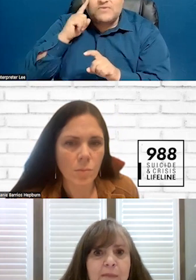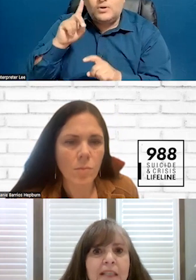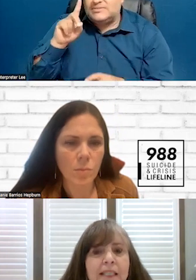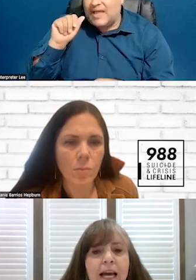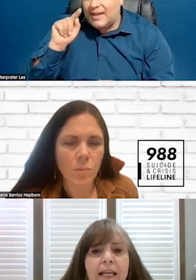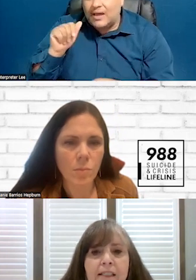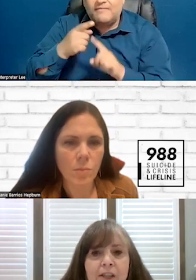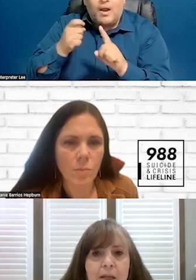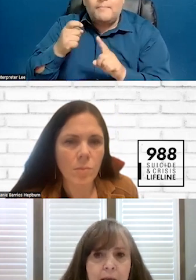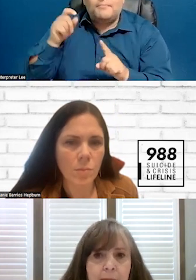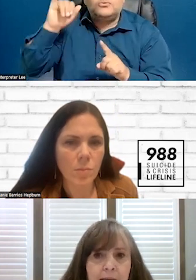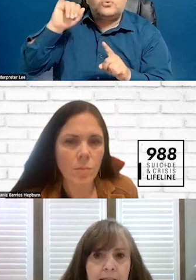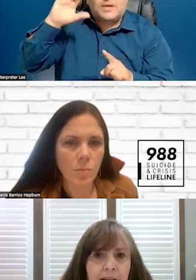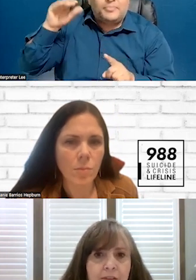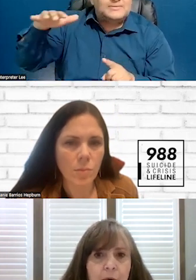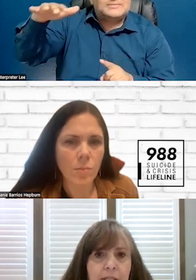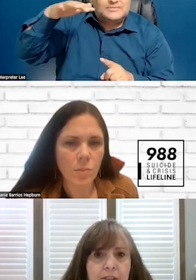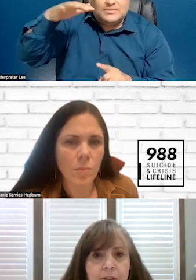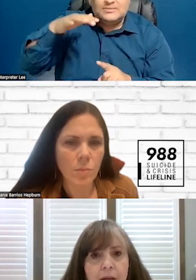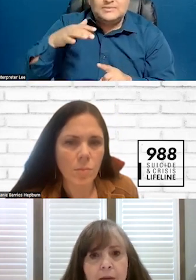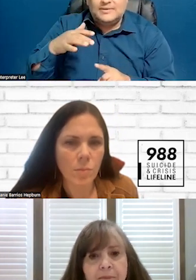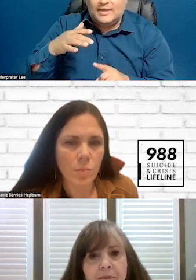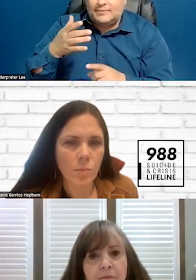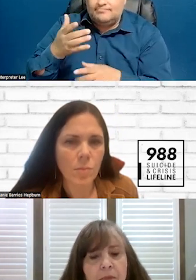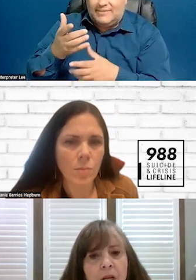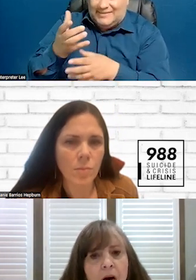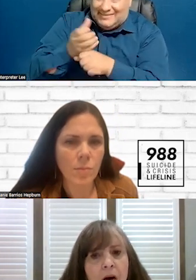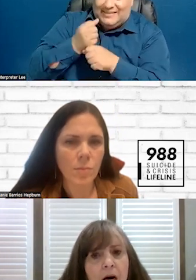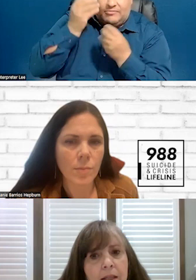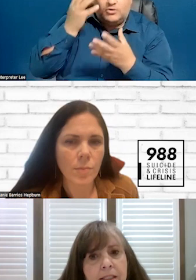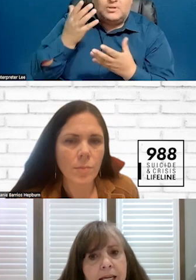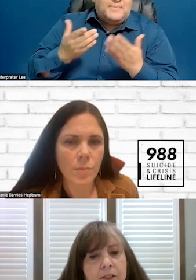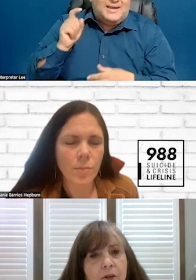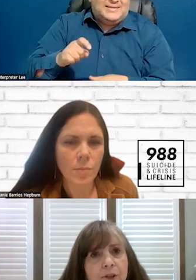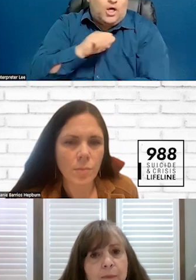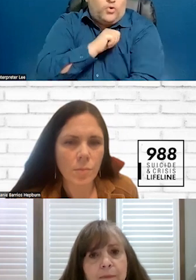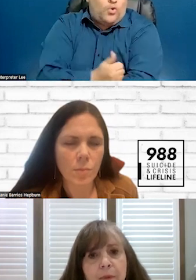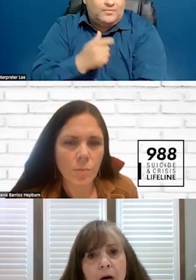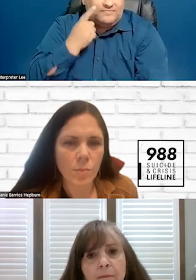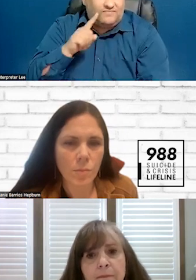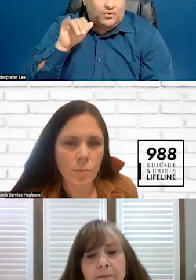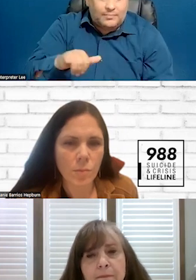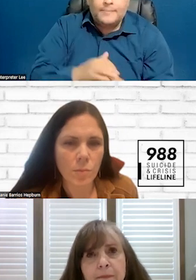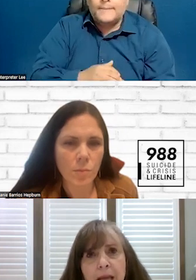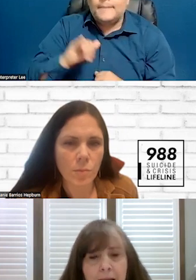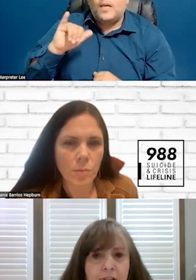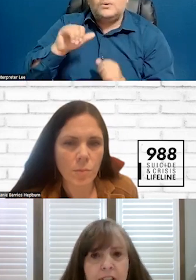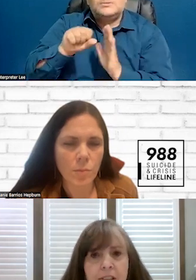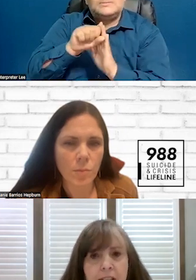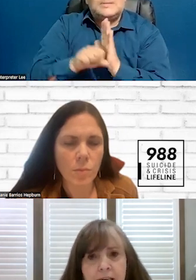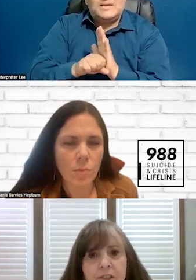and expect to get it. So they may need the authority to do that. The states are also,